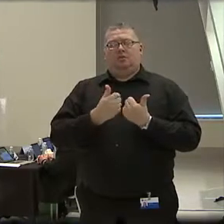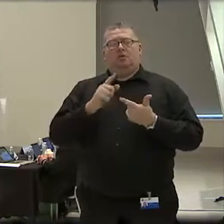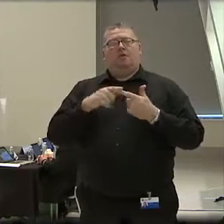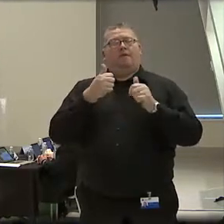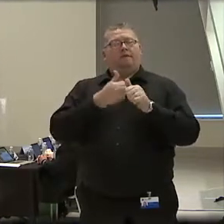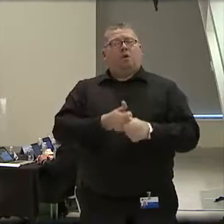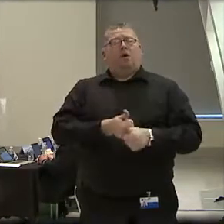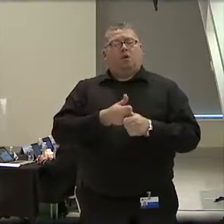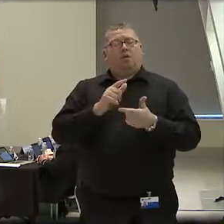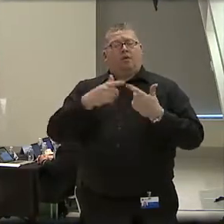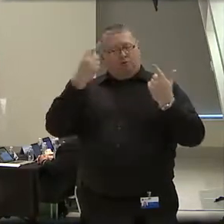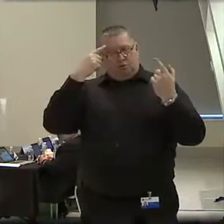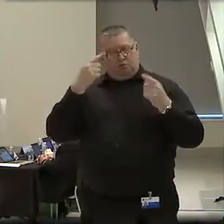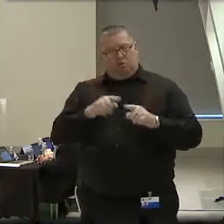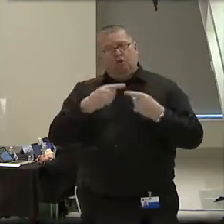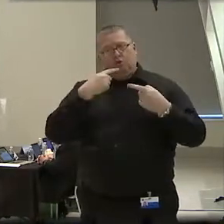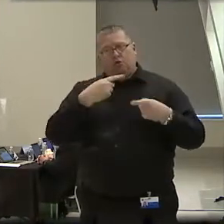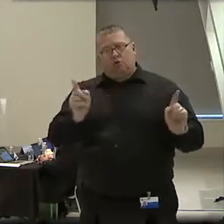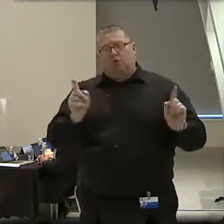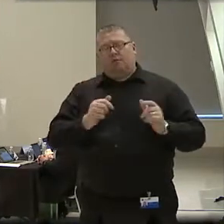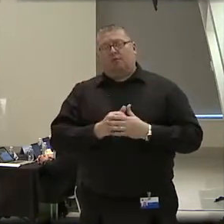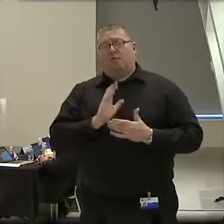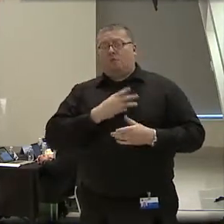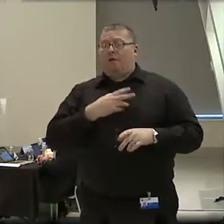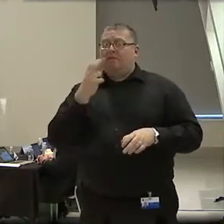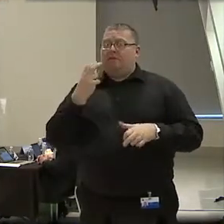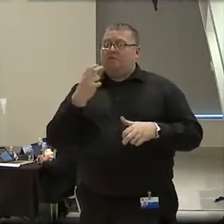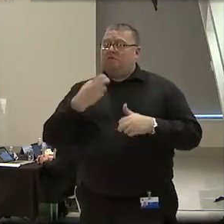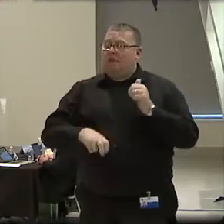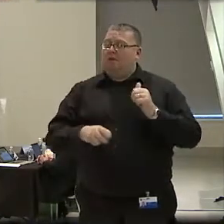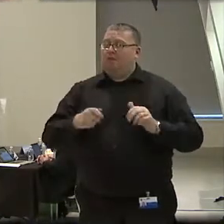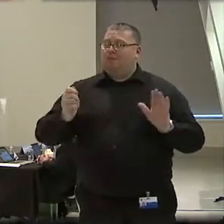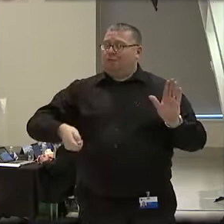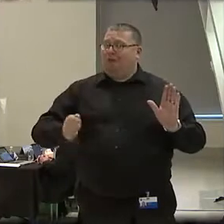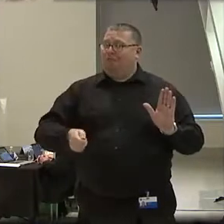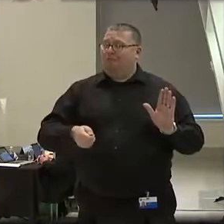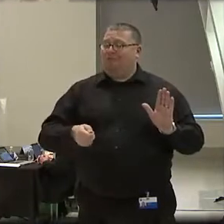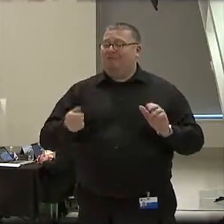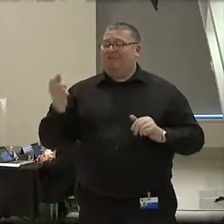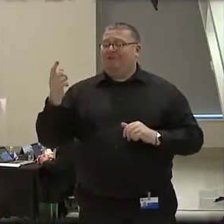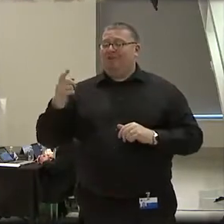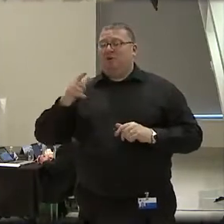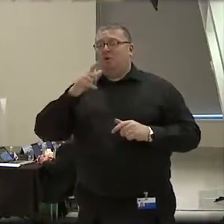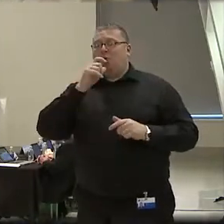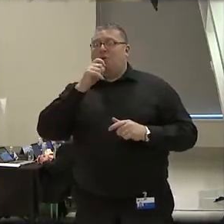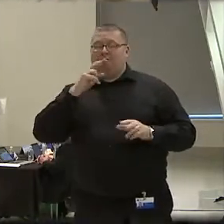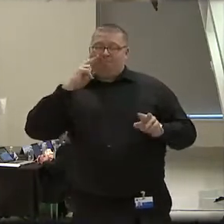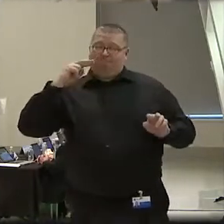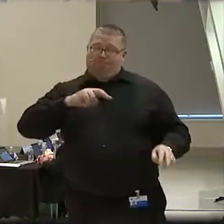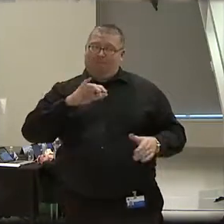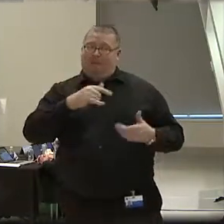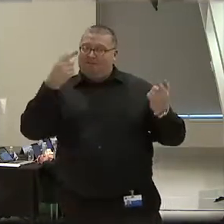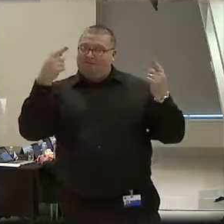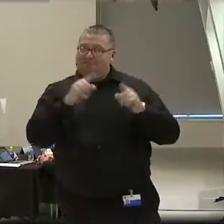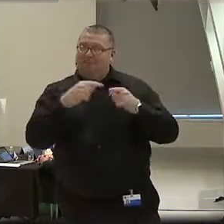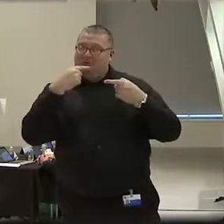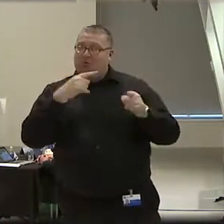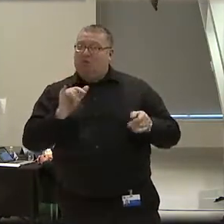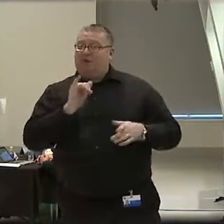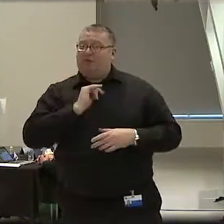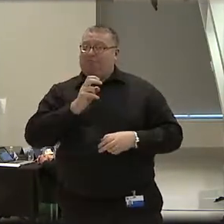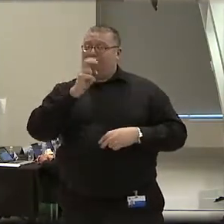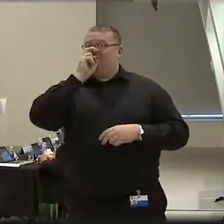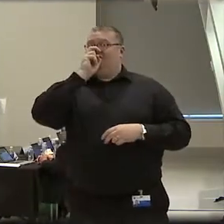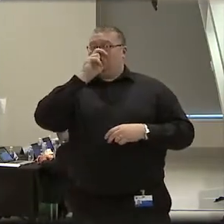decree. We had a tough judge, Judge Fees, who oversaw the consent decree, had a very tough police